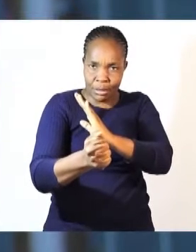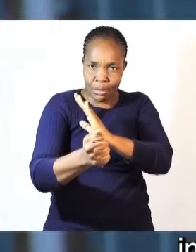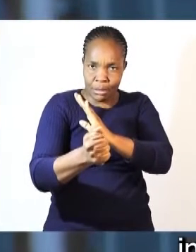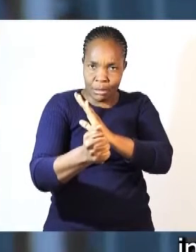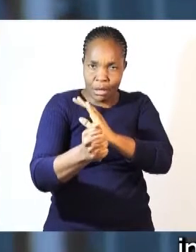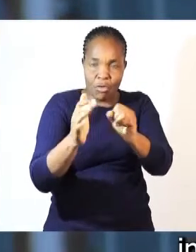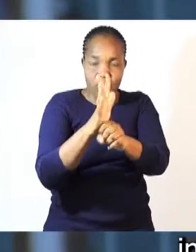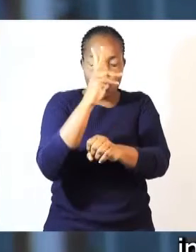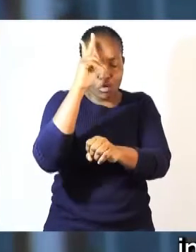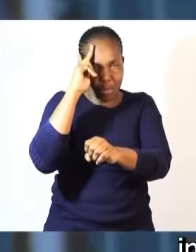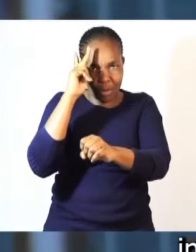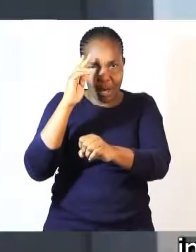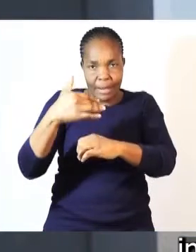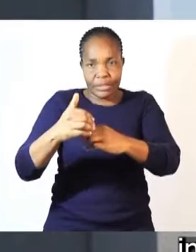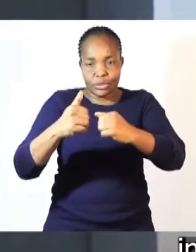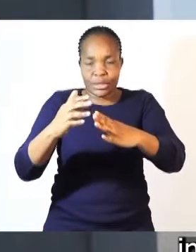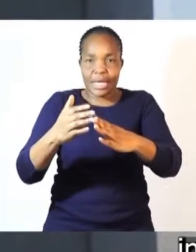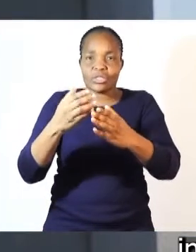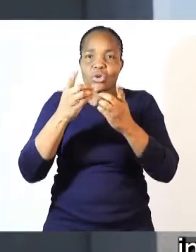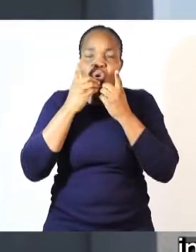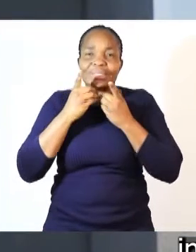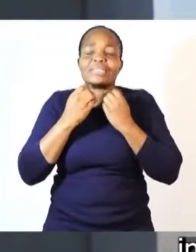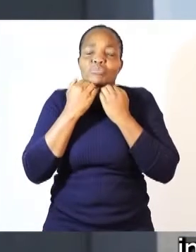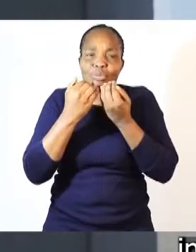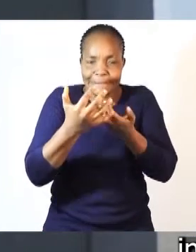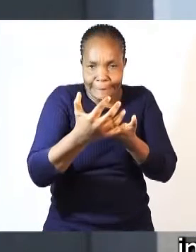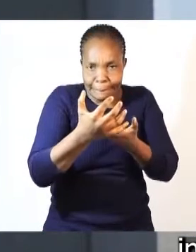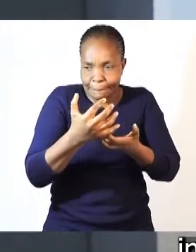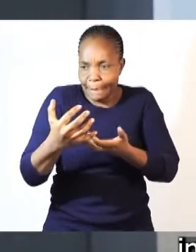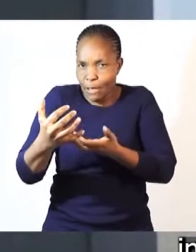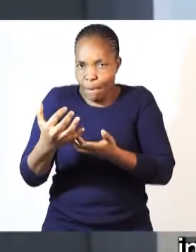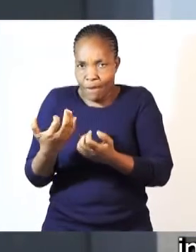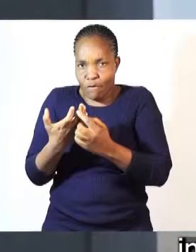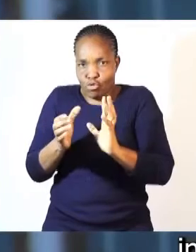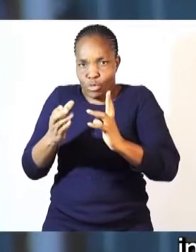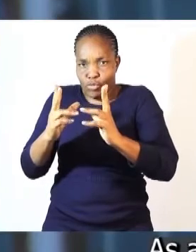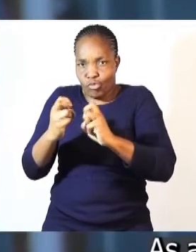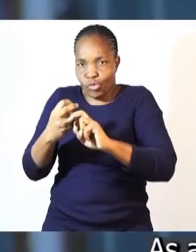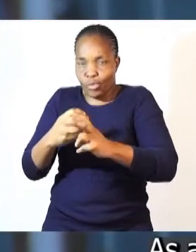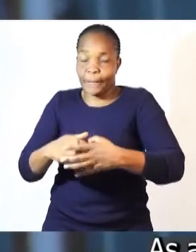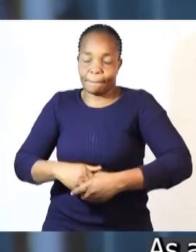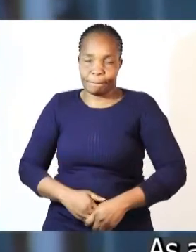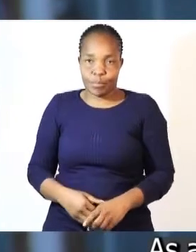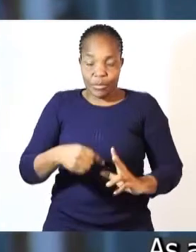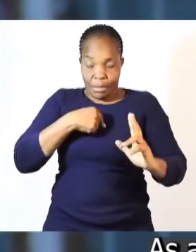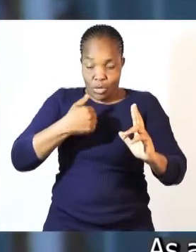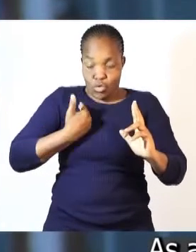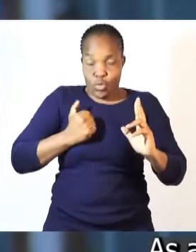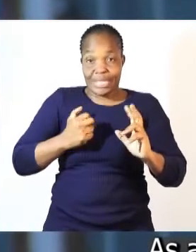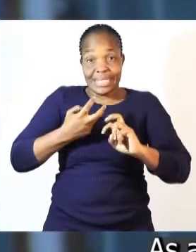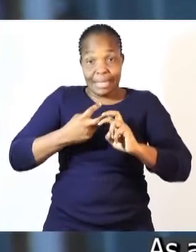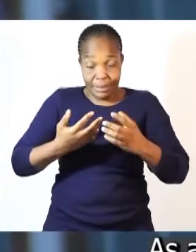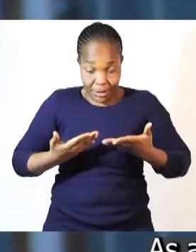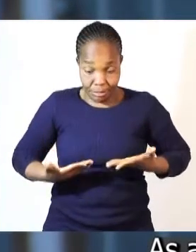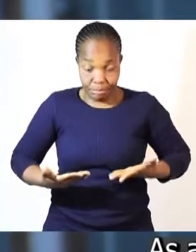in order for them to collect the necessary information they need from people with disabilities. As a youth with disabilities, that's who